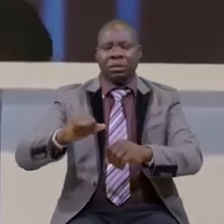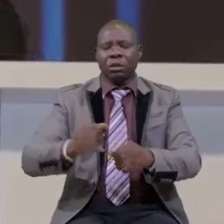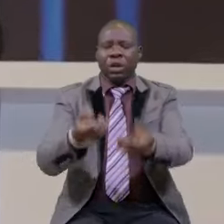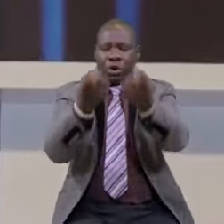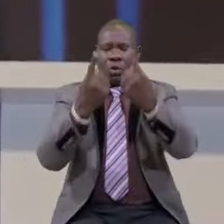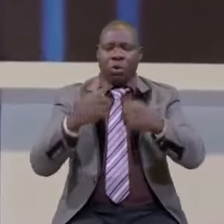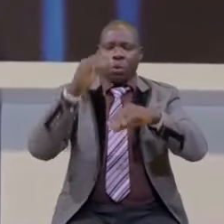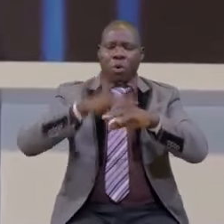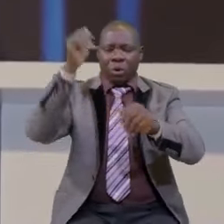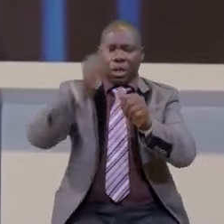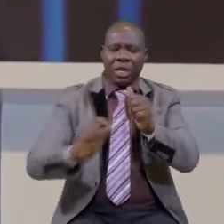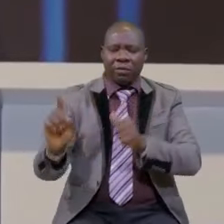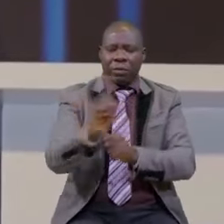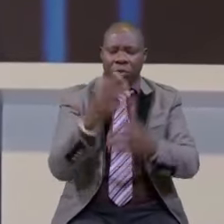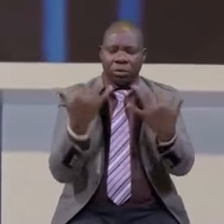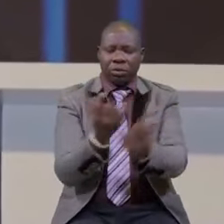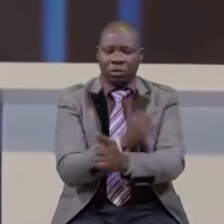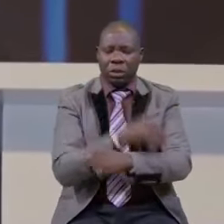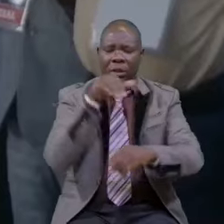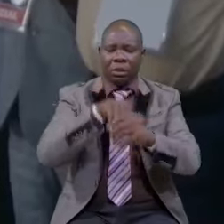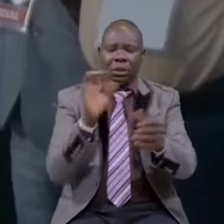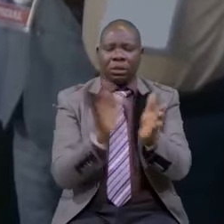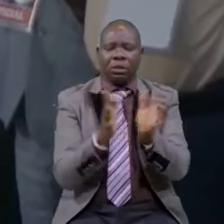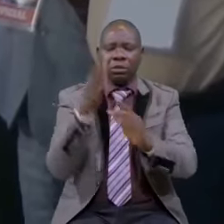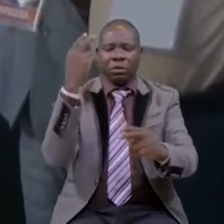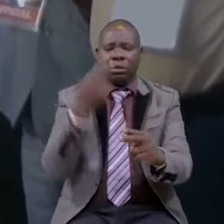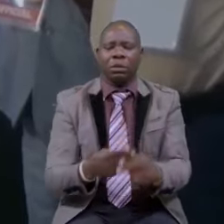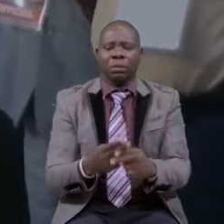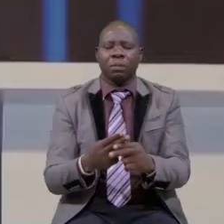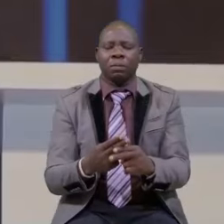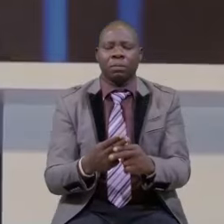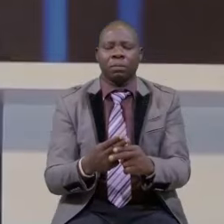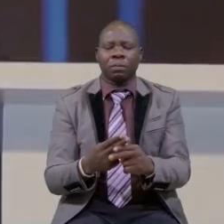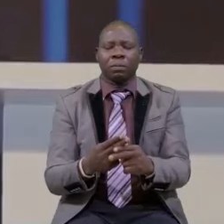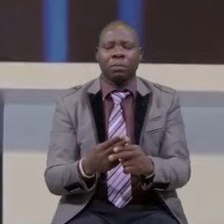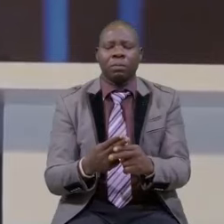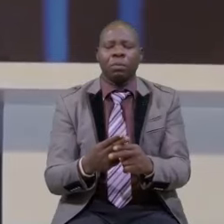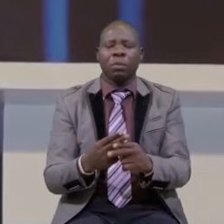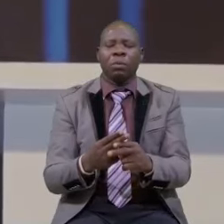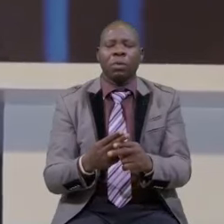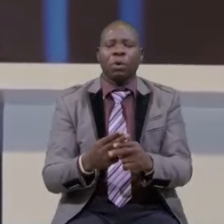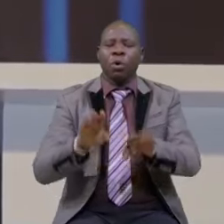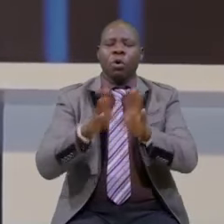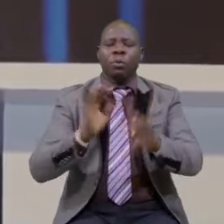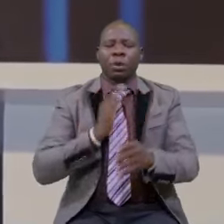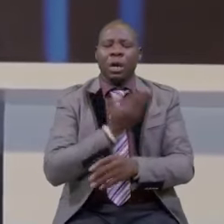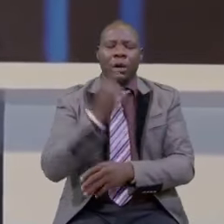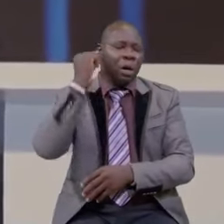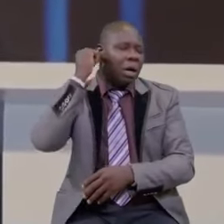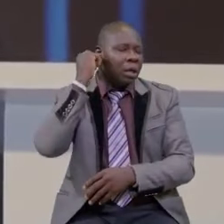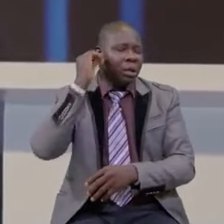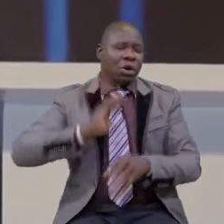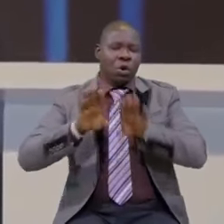upon everyone today in Jesus' name. Open our ears, open our